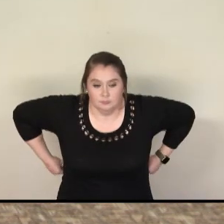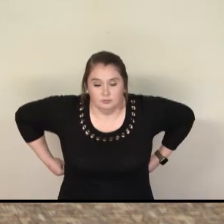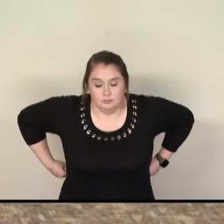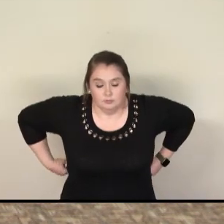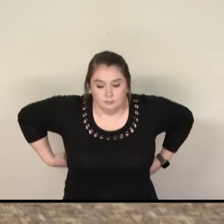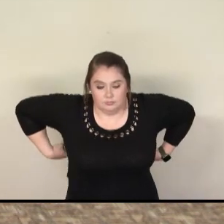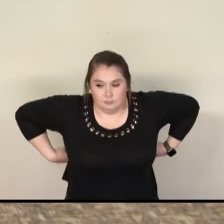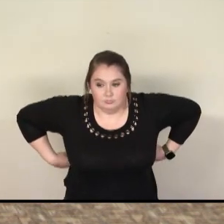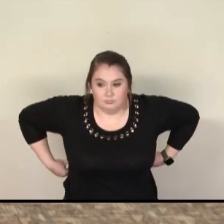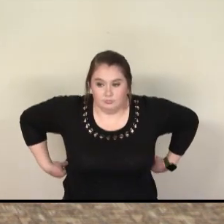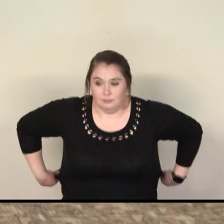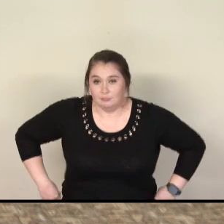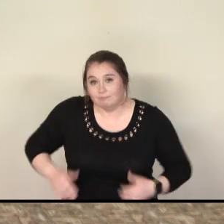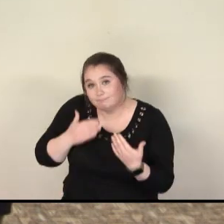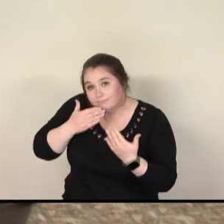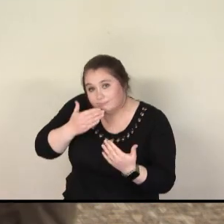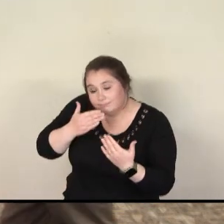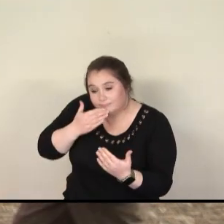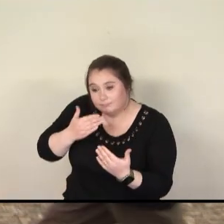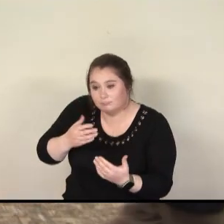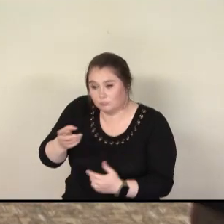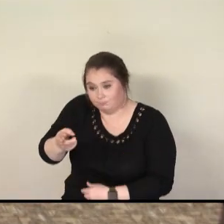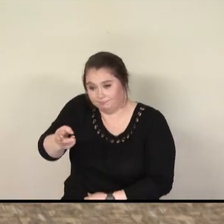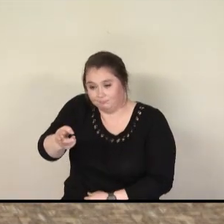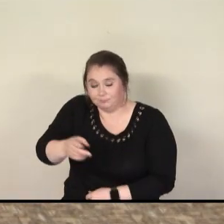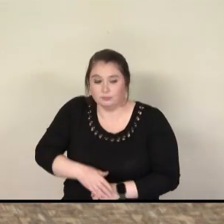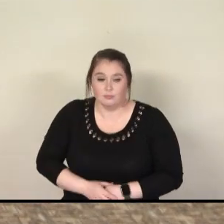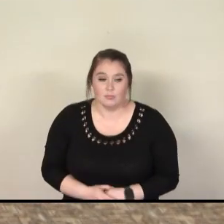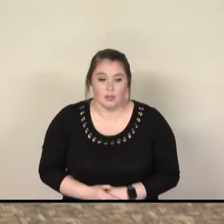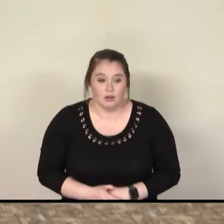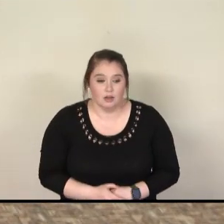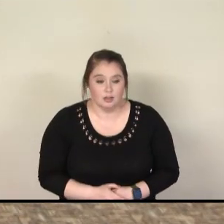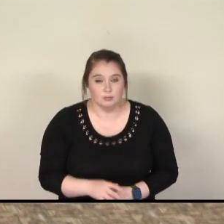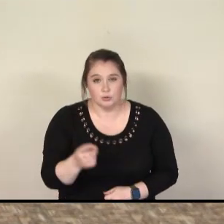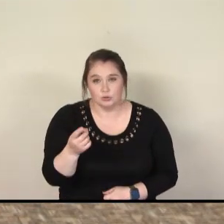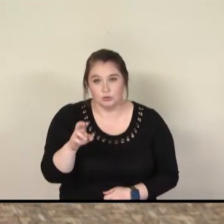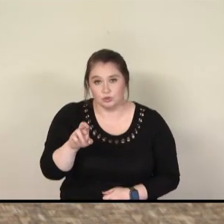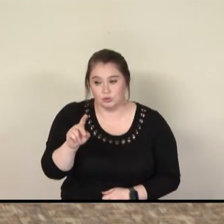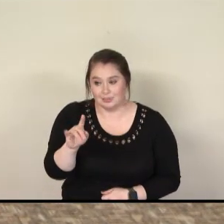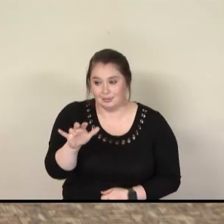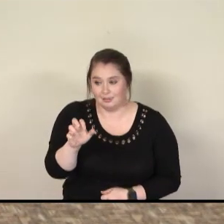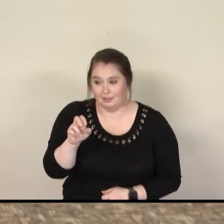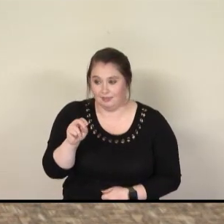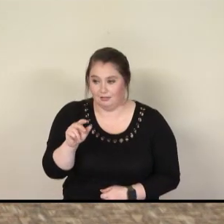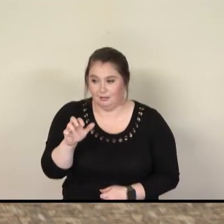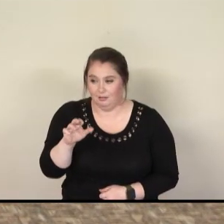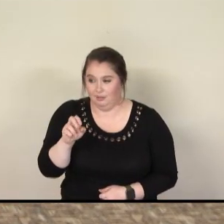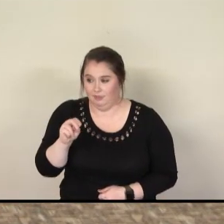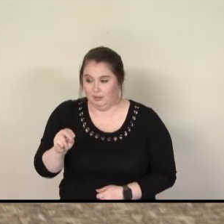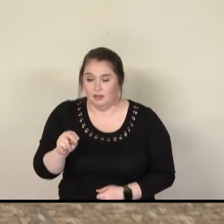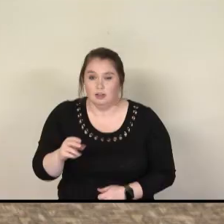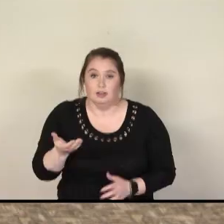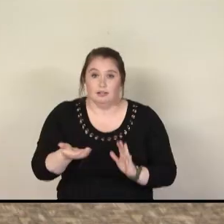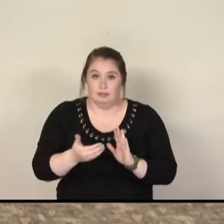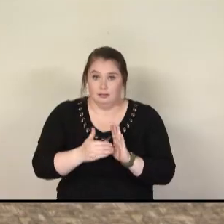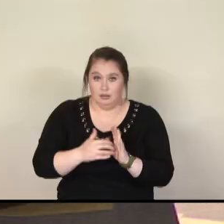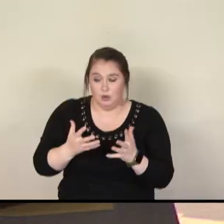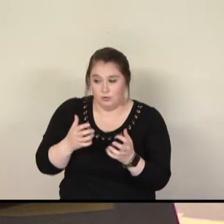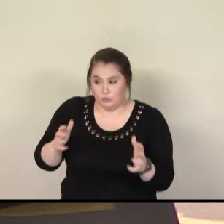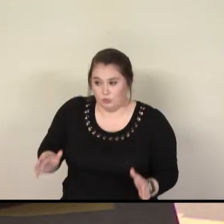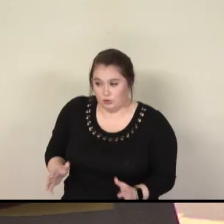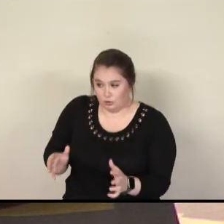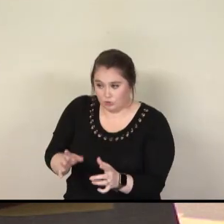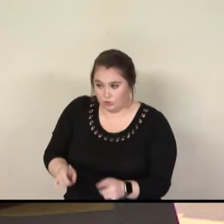Again, thank you, Mr. Russick, thank you, Ms. Barrera. Again, Dr. Kincannon and Ms. Barrera, I really would, again,